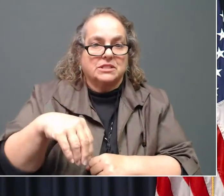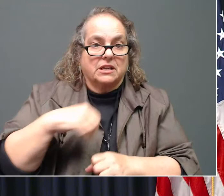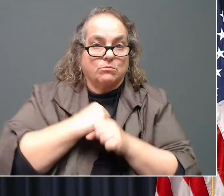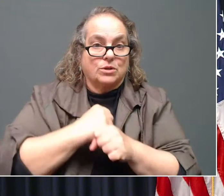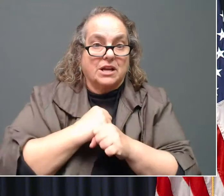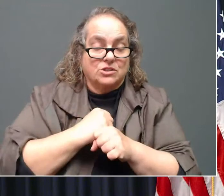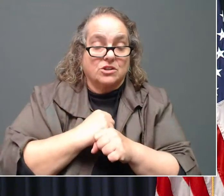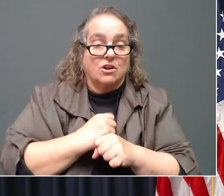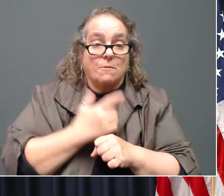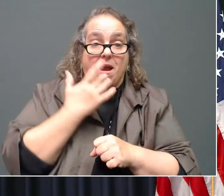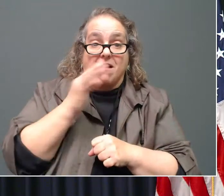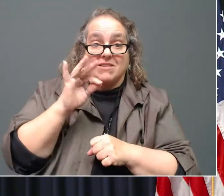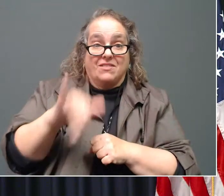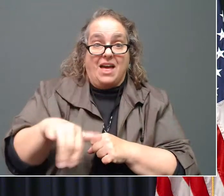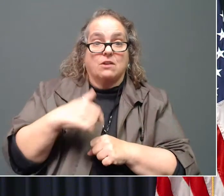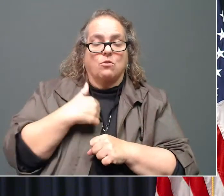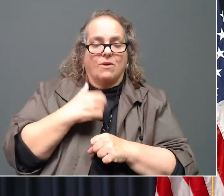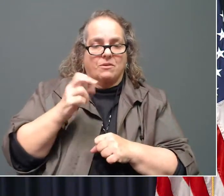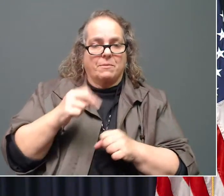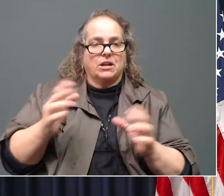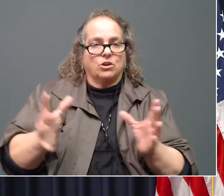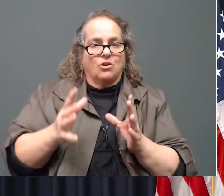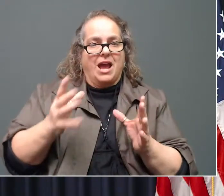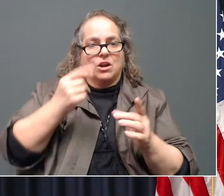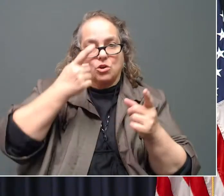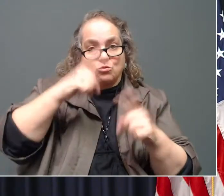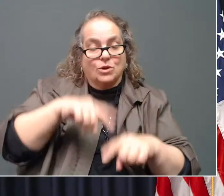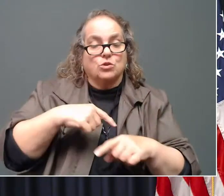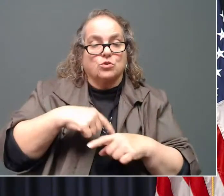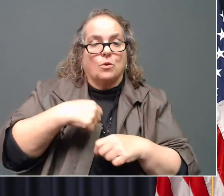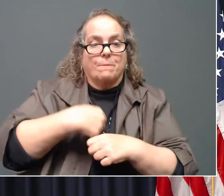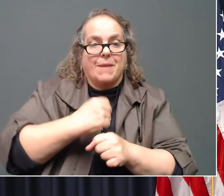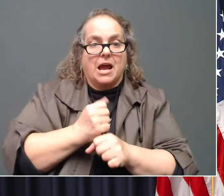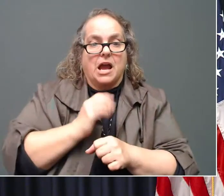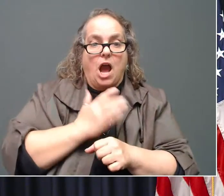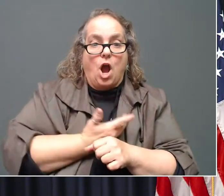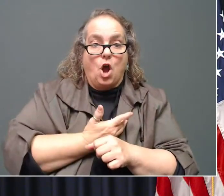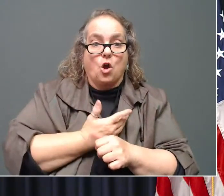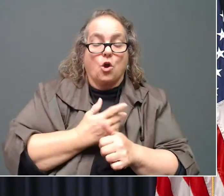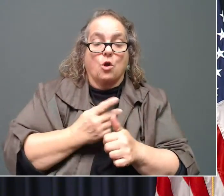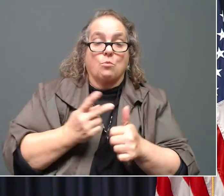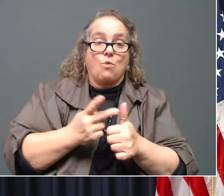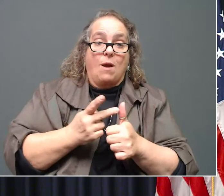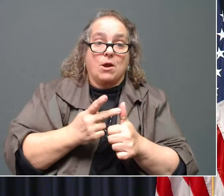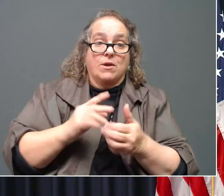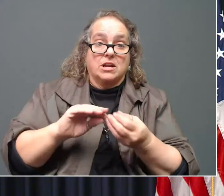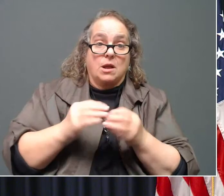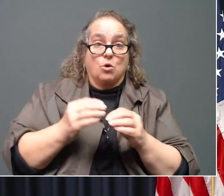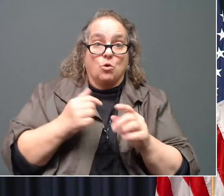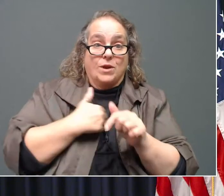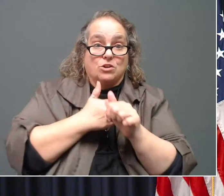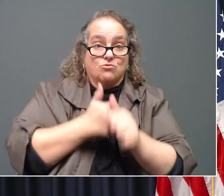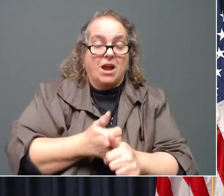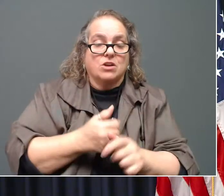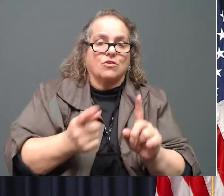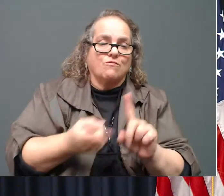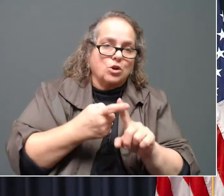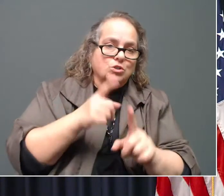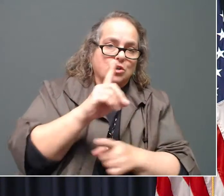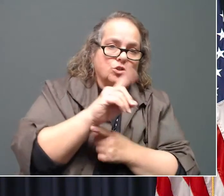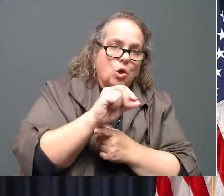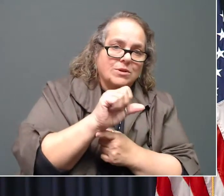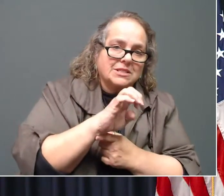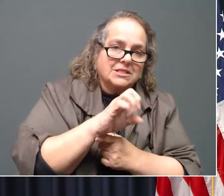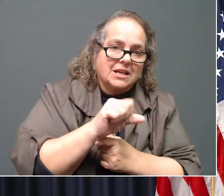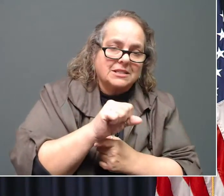and we've agreed to make our prime number that we track the first doses, because we know people get some